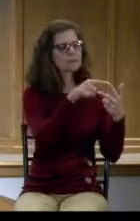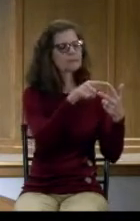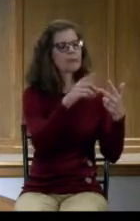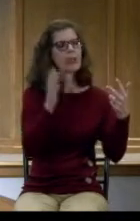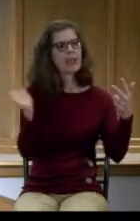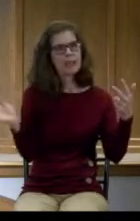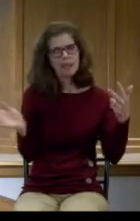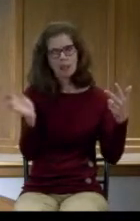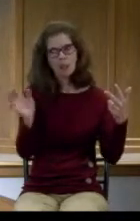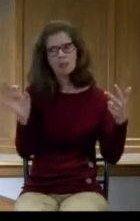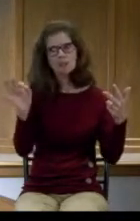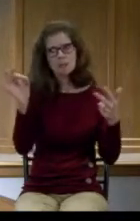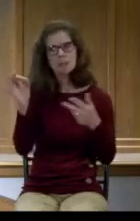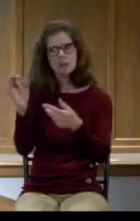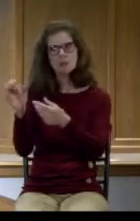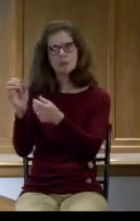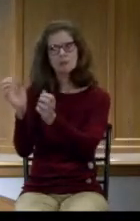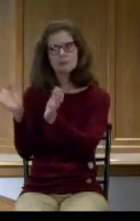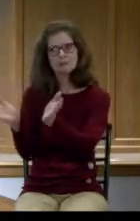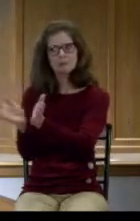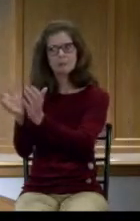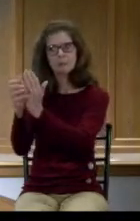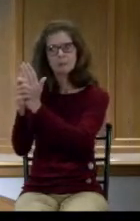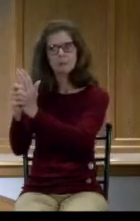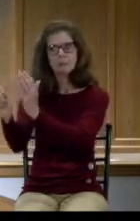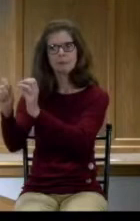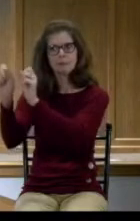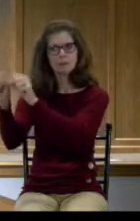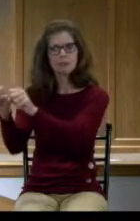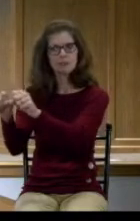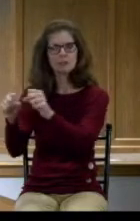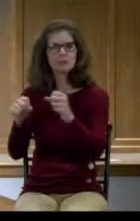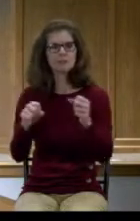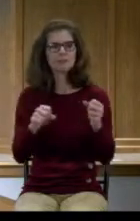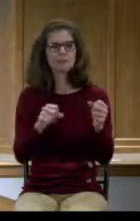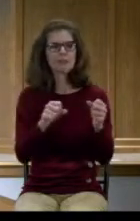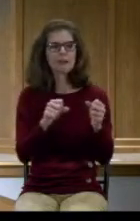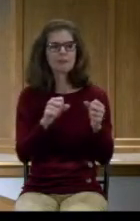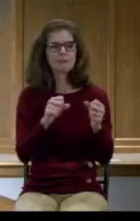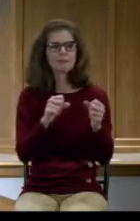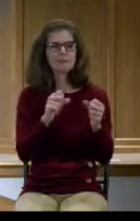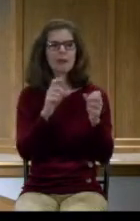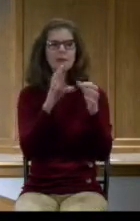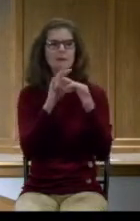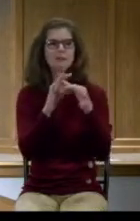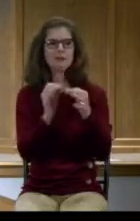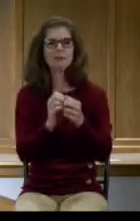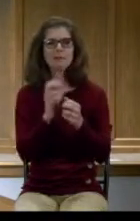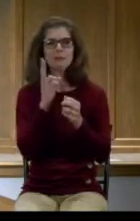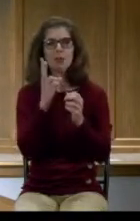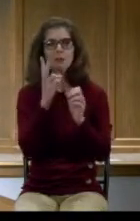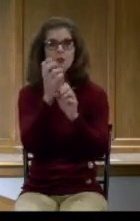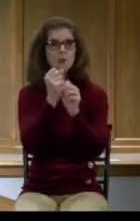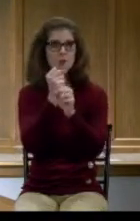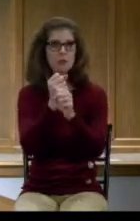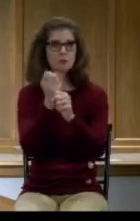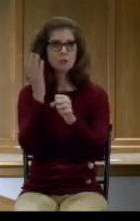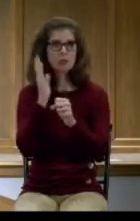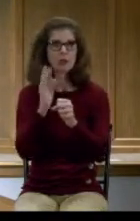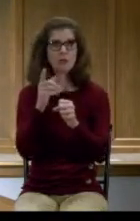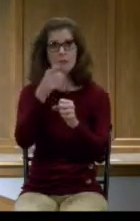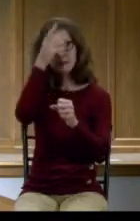people. Now, story here before I tell you the third goal. 2 years ago, Scott McKnight is